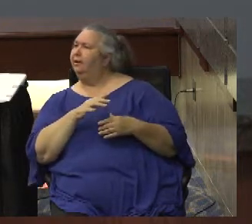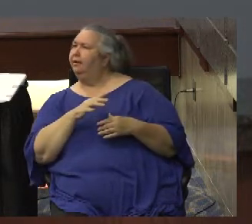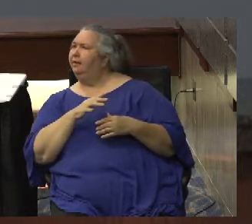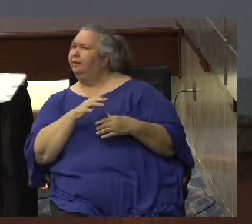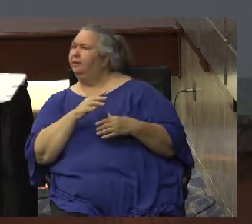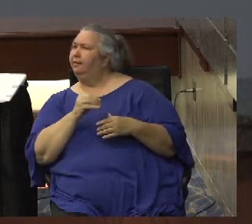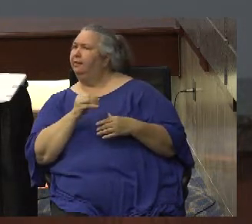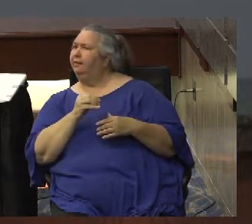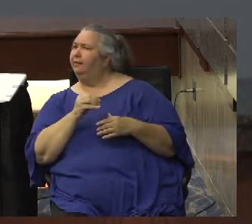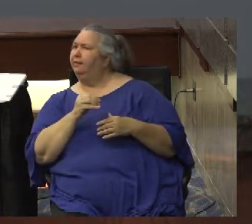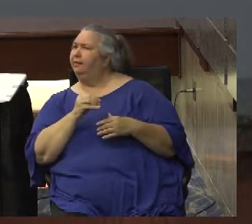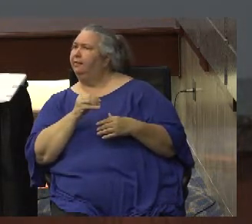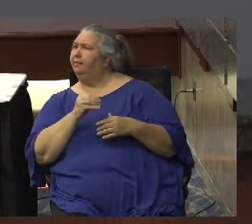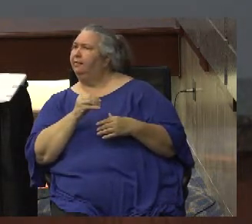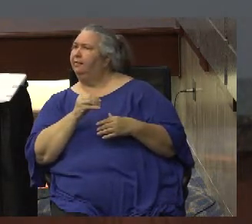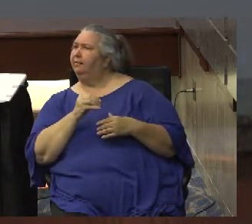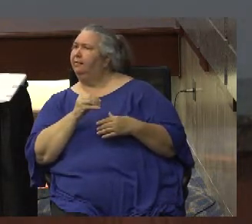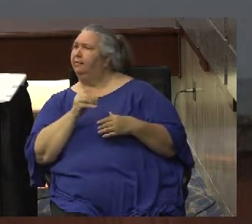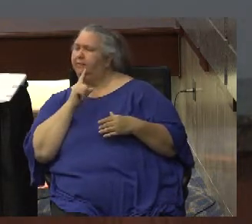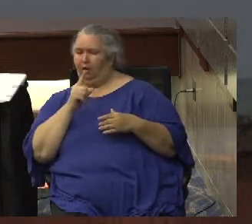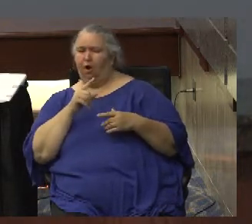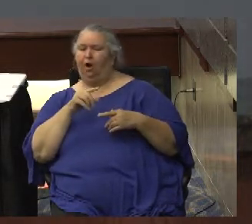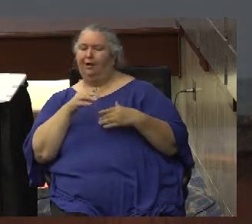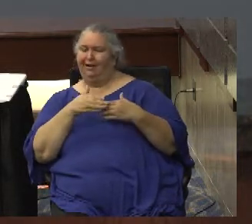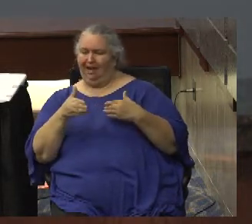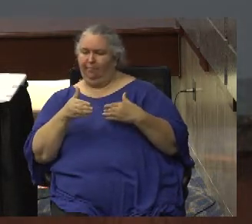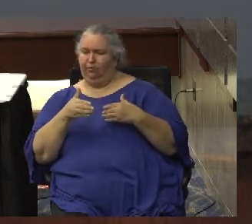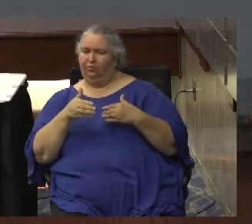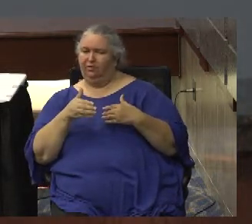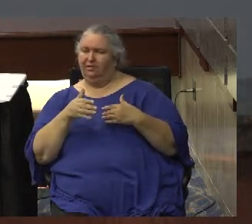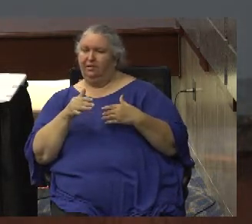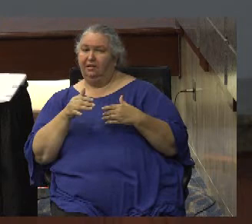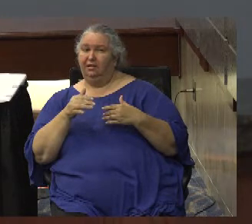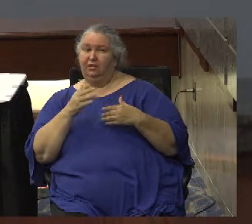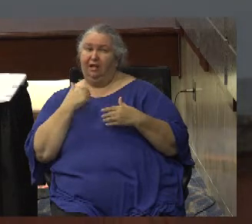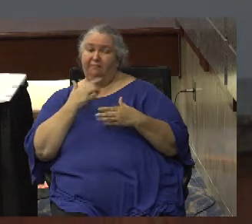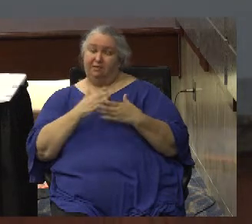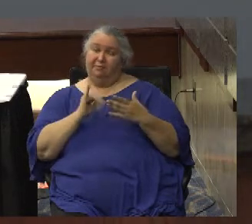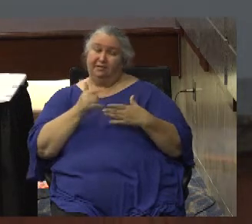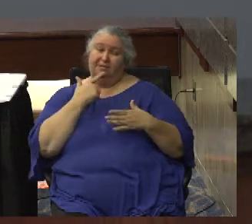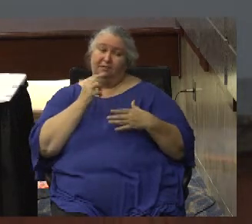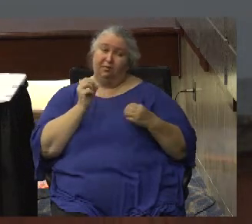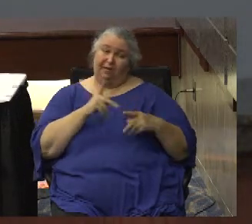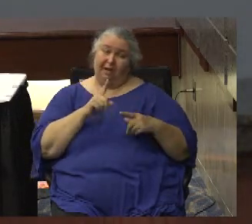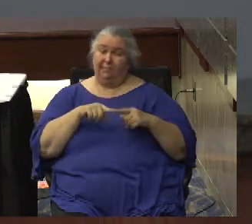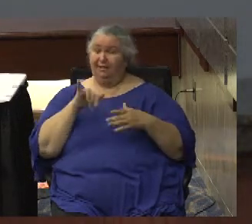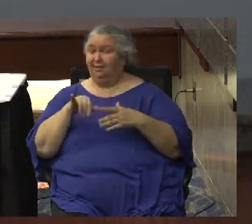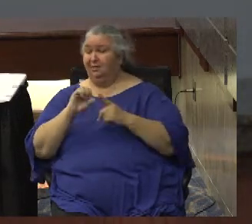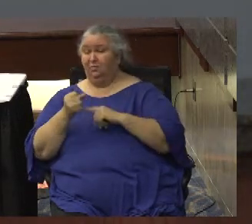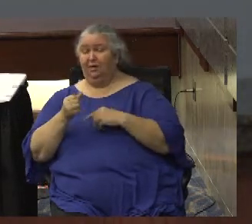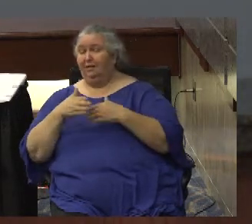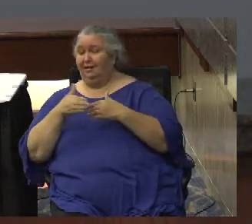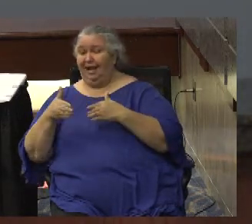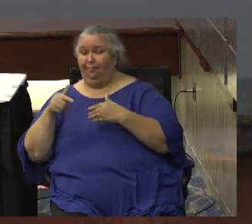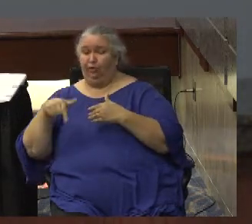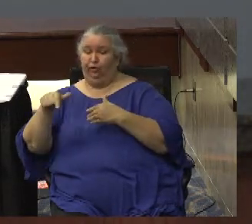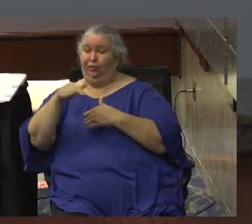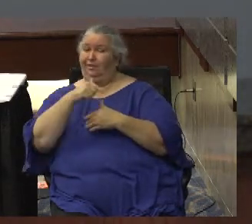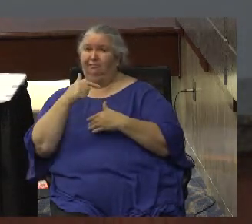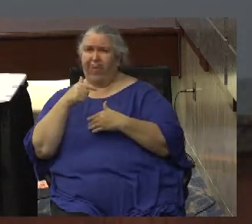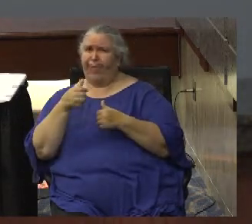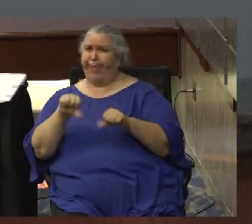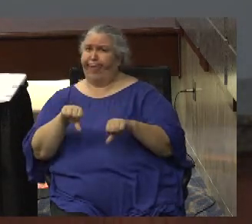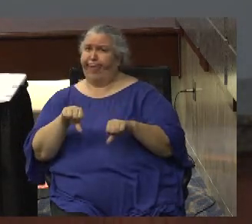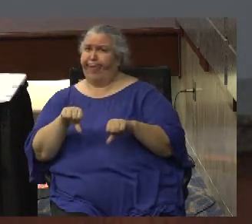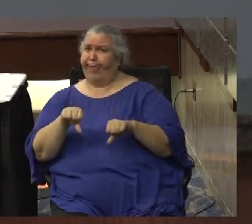the very proximate, immediate neighbors to say, hey, is it okay with you guys? And in this case, the neighbors have said, no, it's